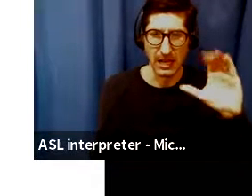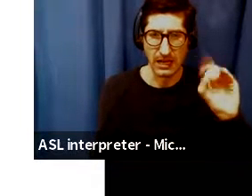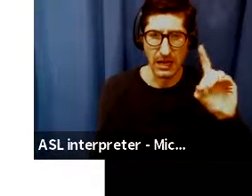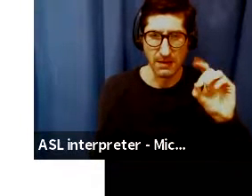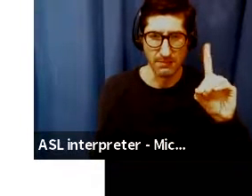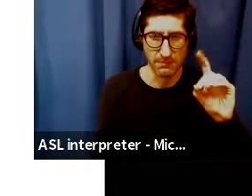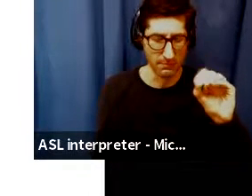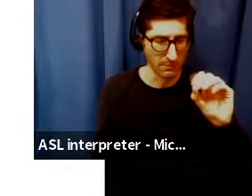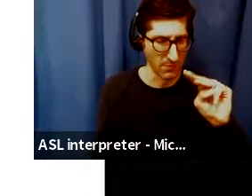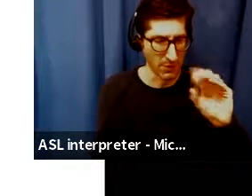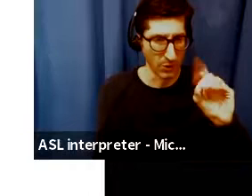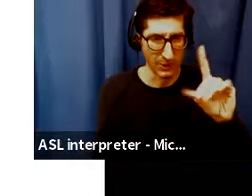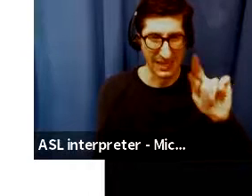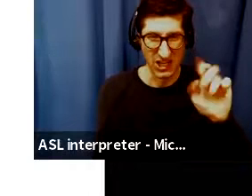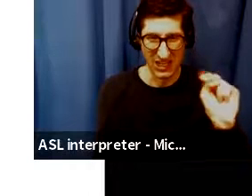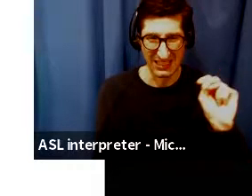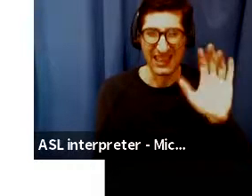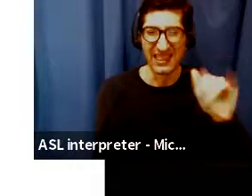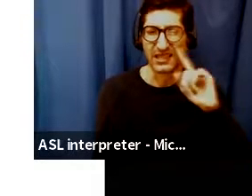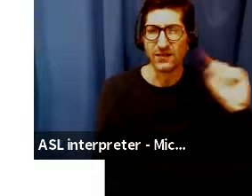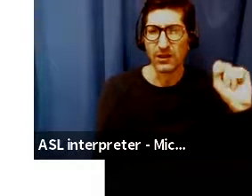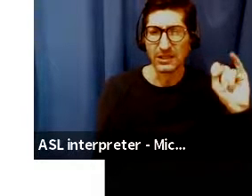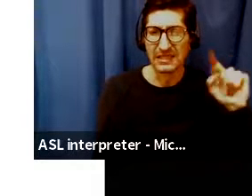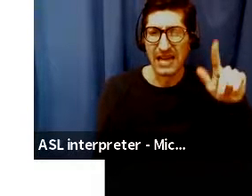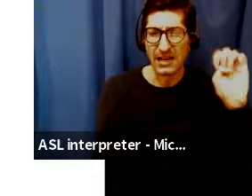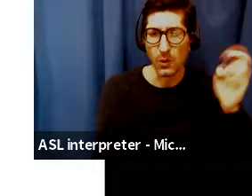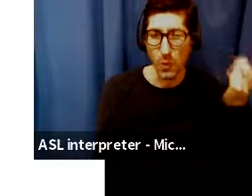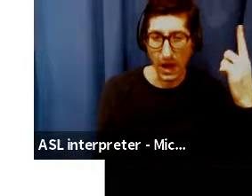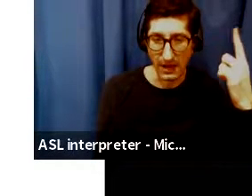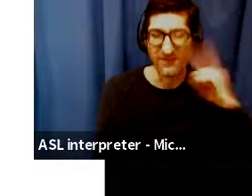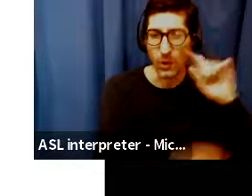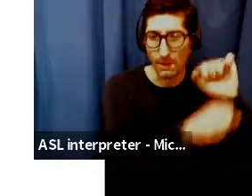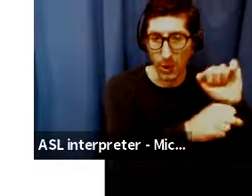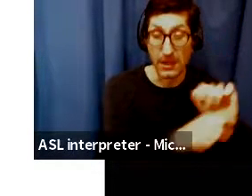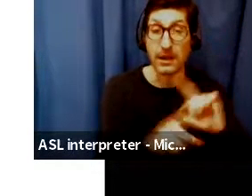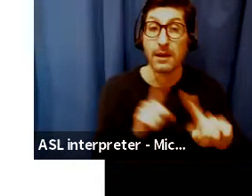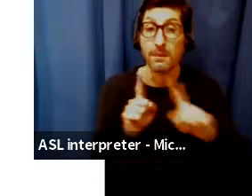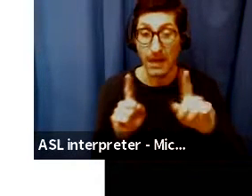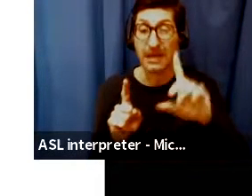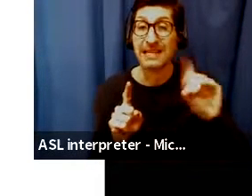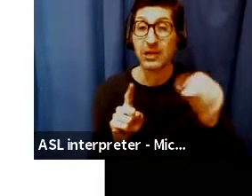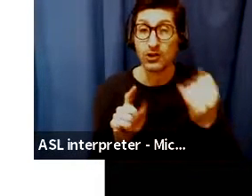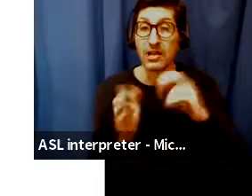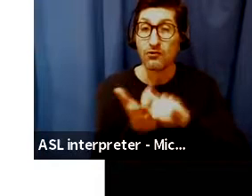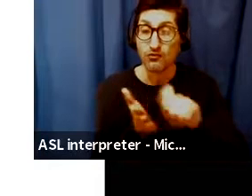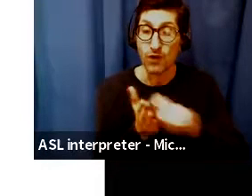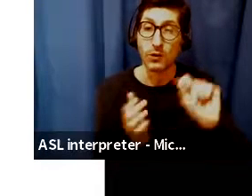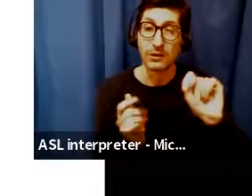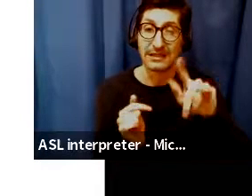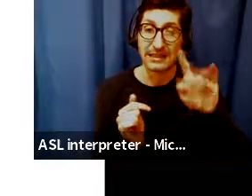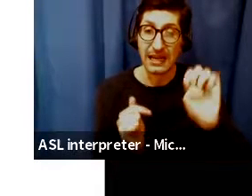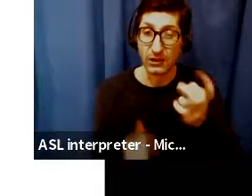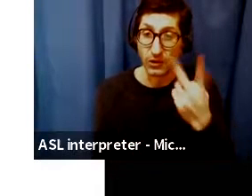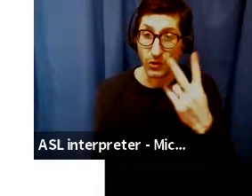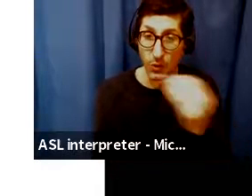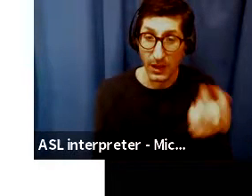II and Titles III, and by the way, the Department of Justice wrote the Title II and Title III regulations. So when we're talking about the regulations, that's